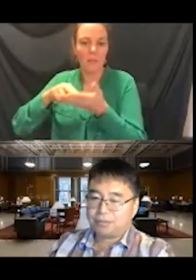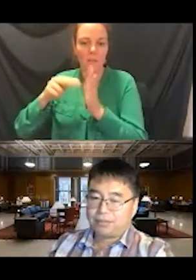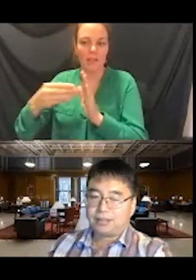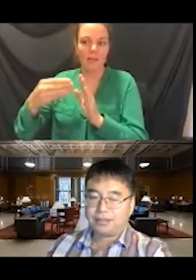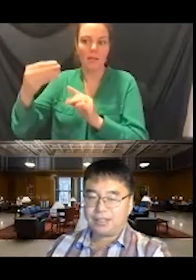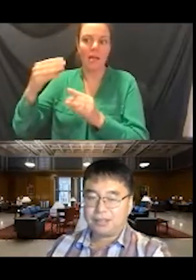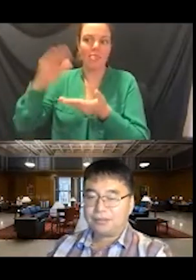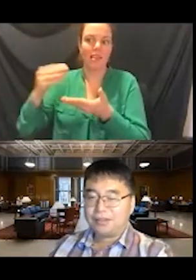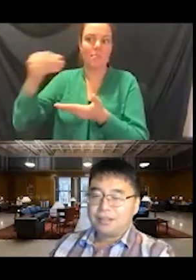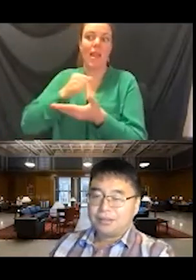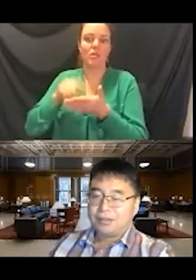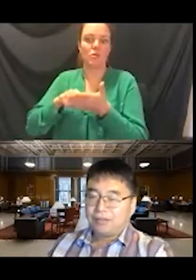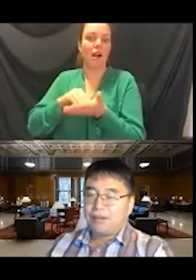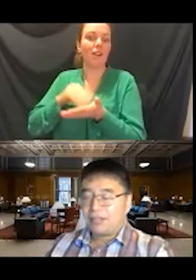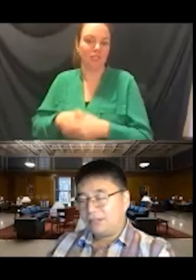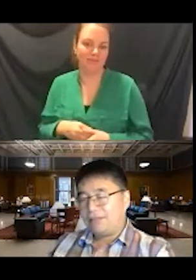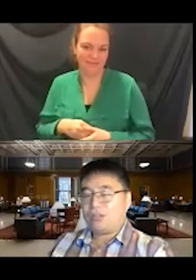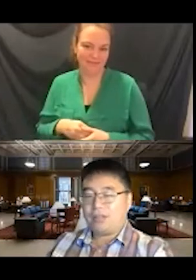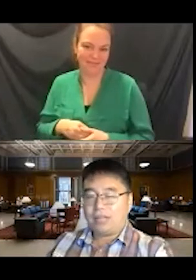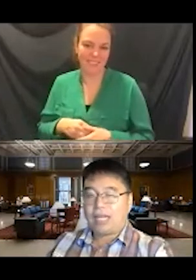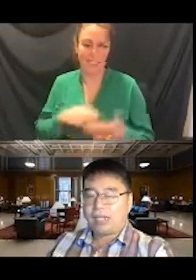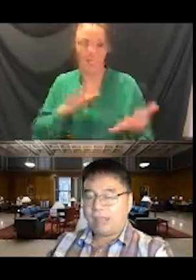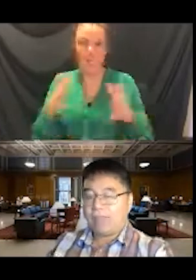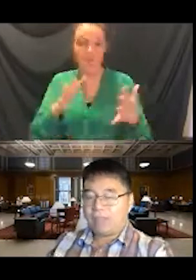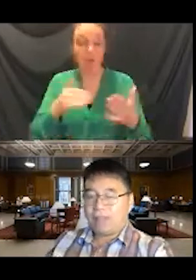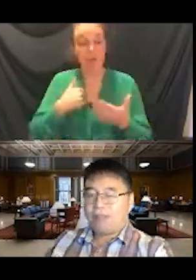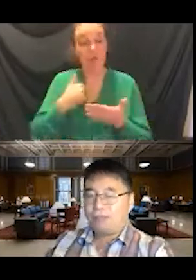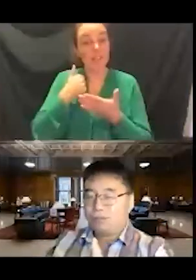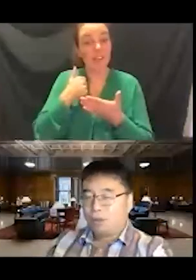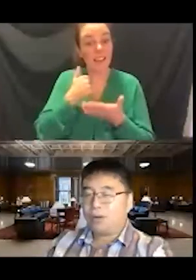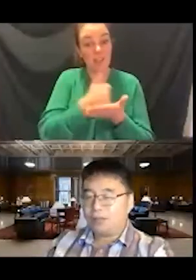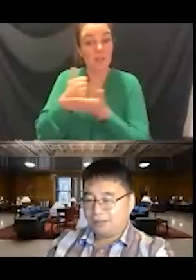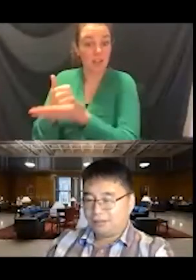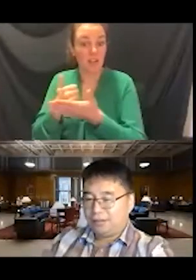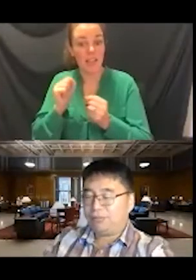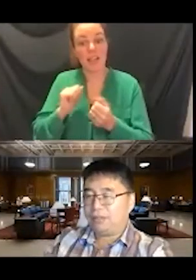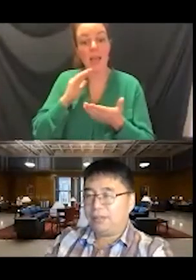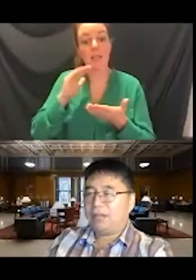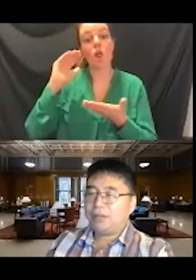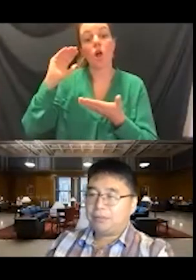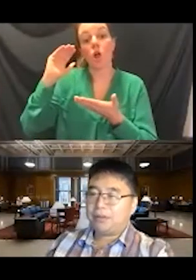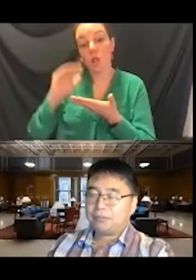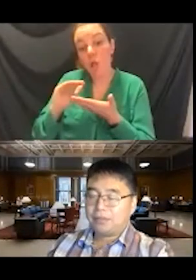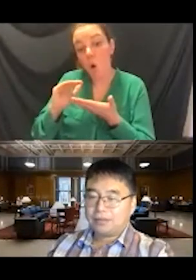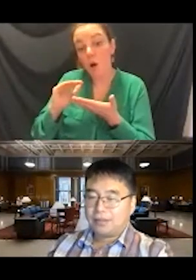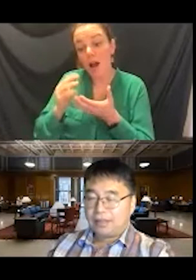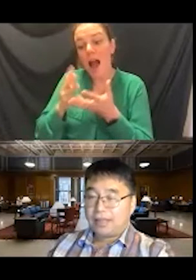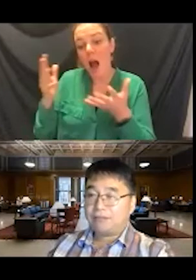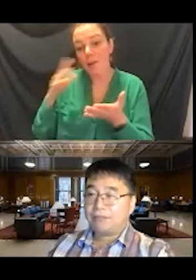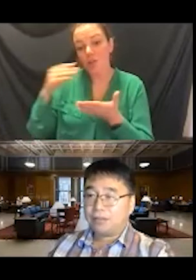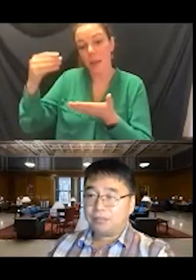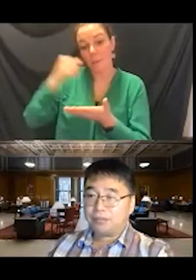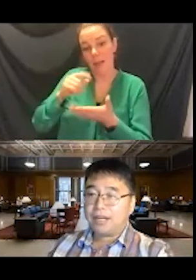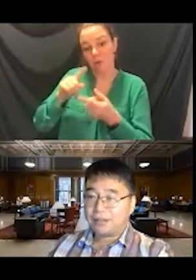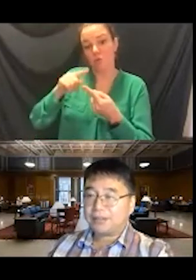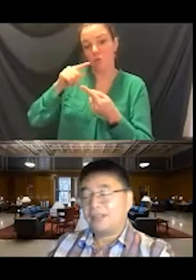the providers, right? So, so if there's an intervention that allows them to lower the amount of reimbursement that they have to